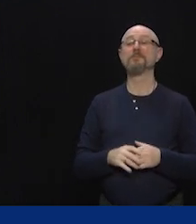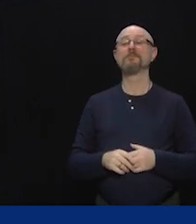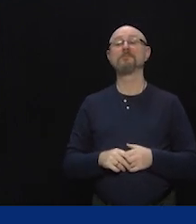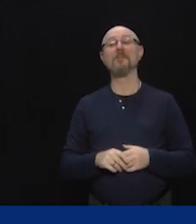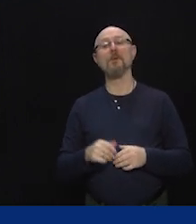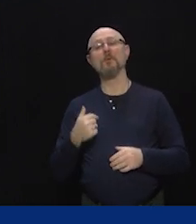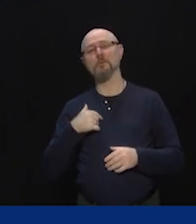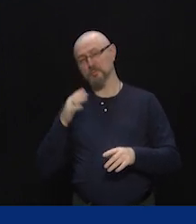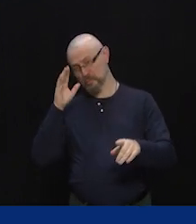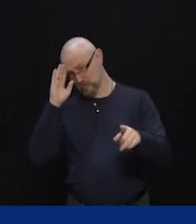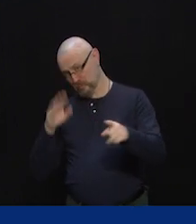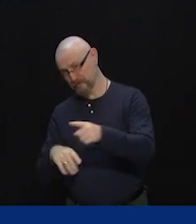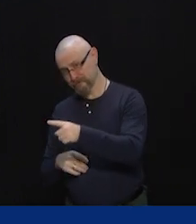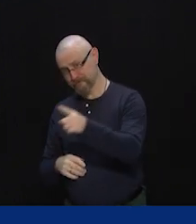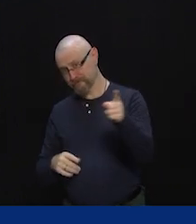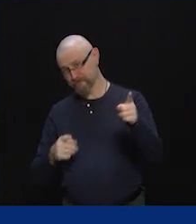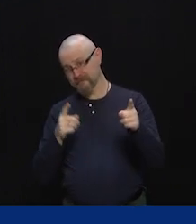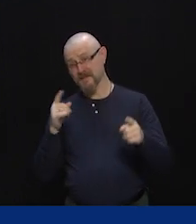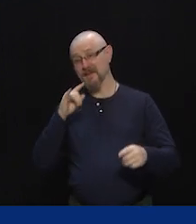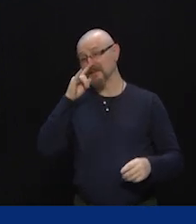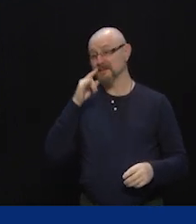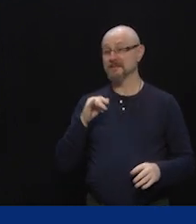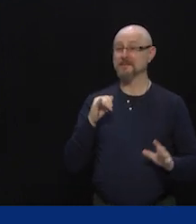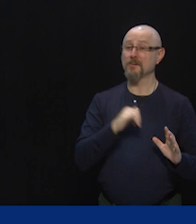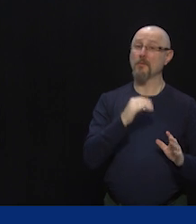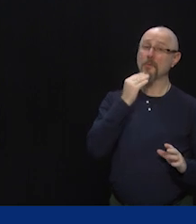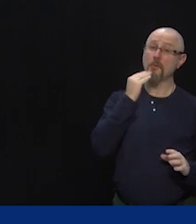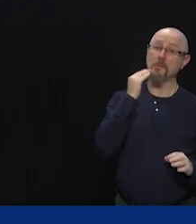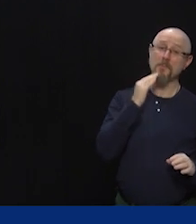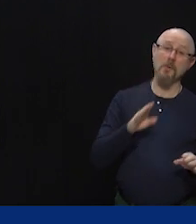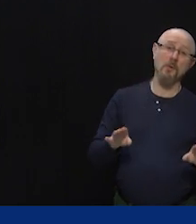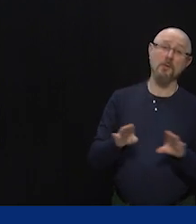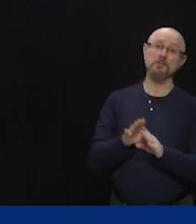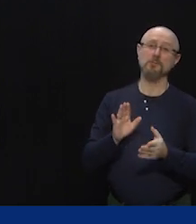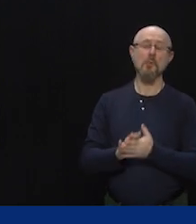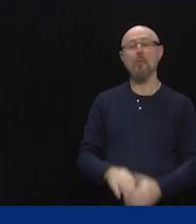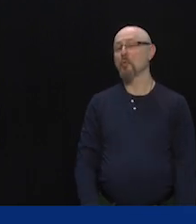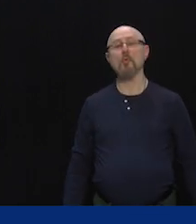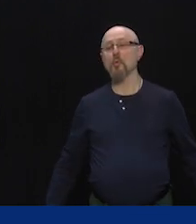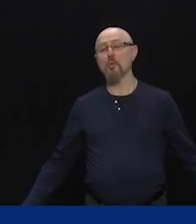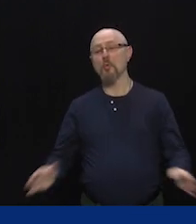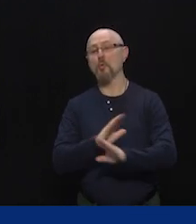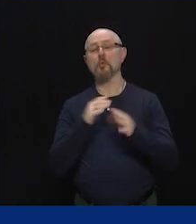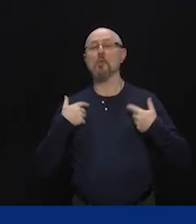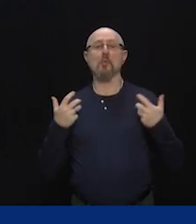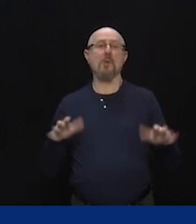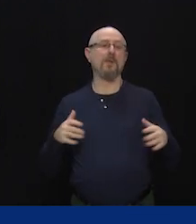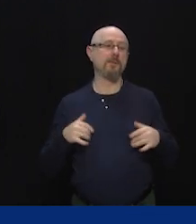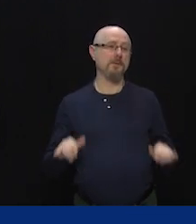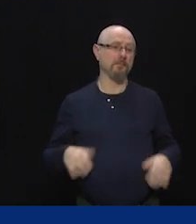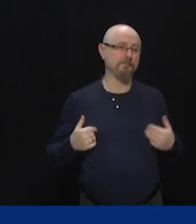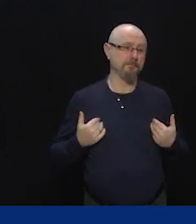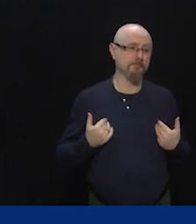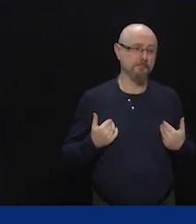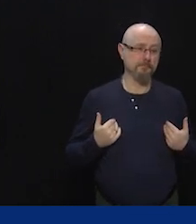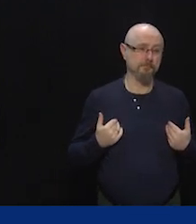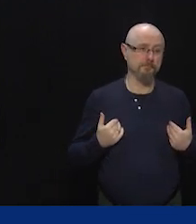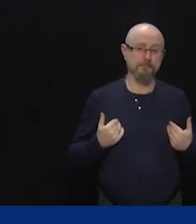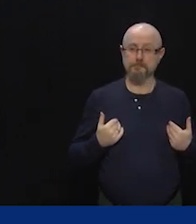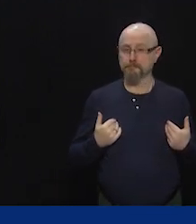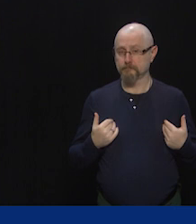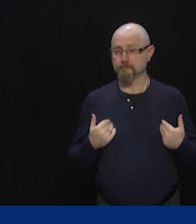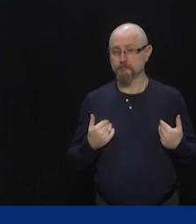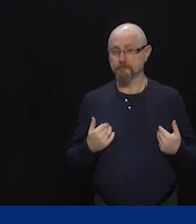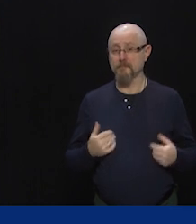it is not a good option to say children are going to be returning home again. Subject to possible changes in the future, but